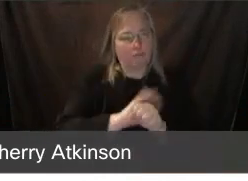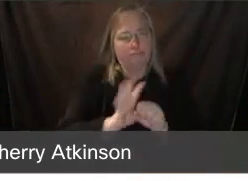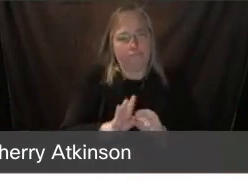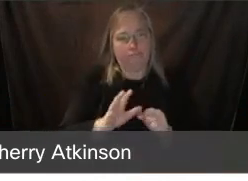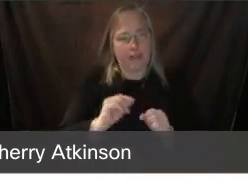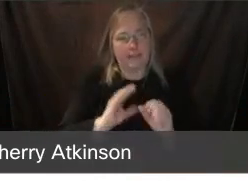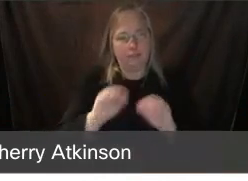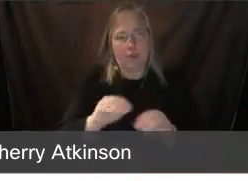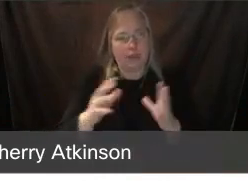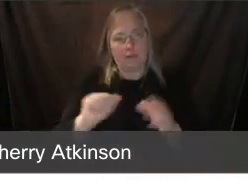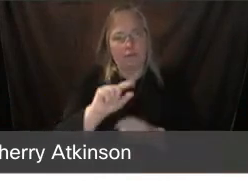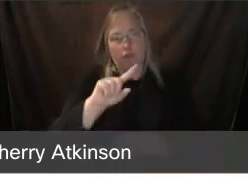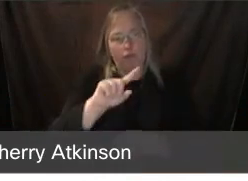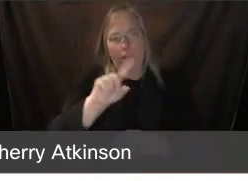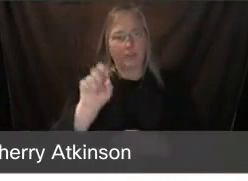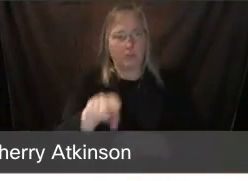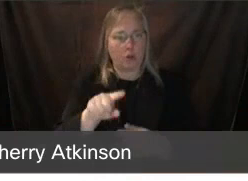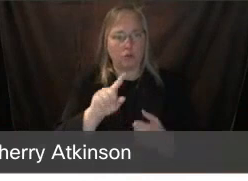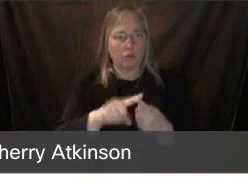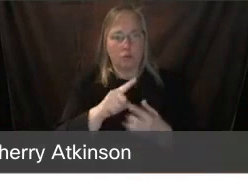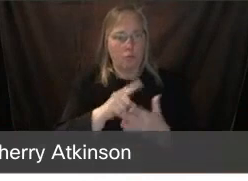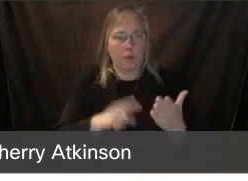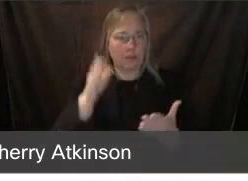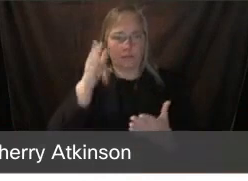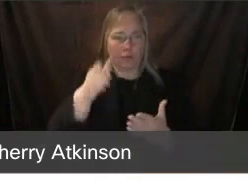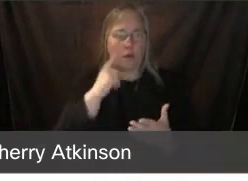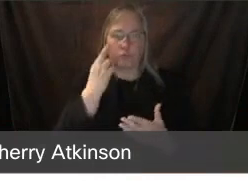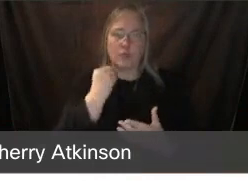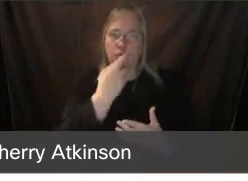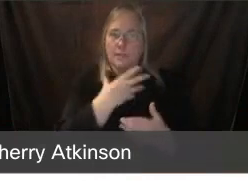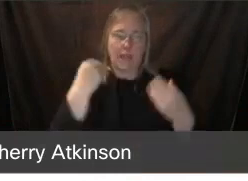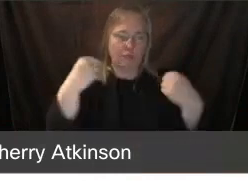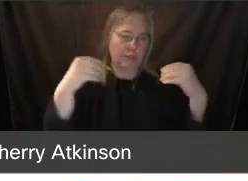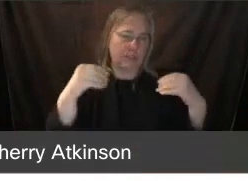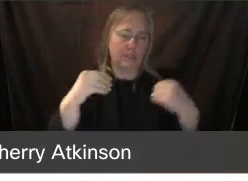marks into what it means for the future of restaurants and retail, and the availability of distribution.